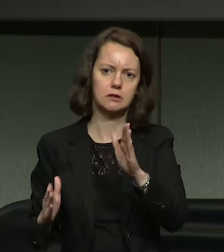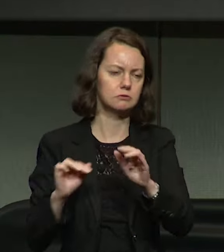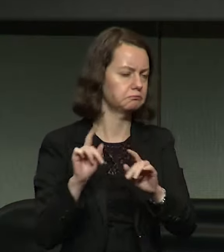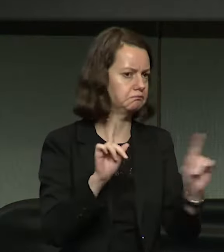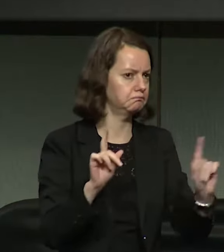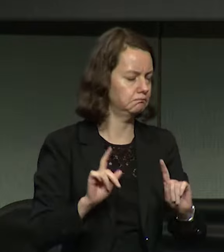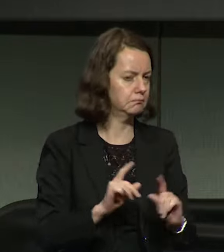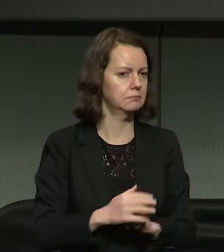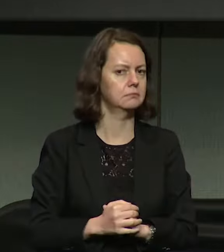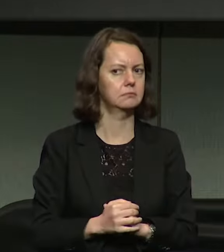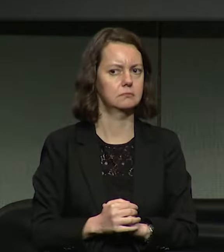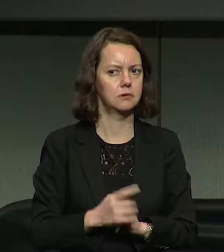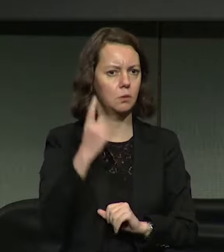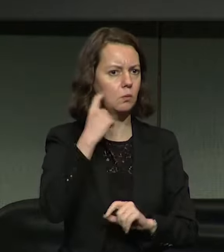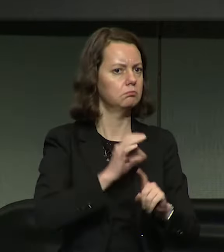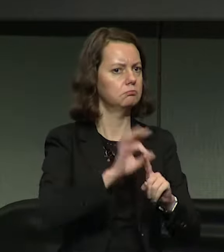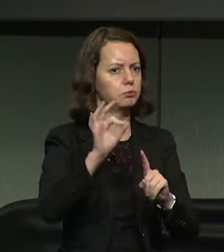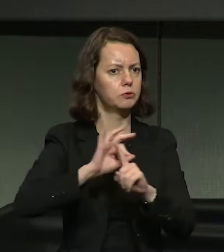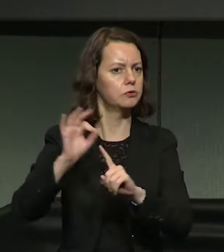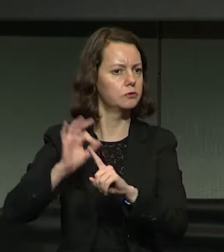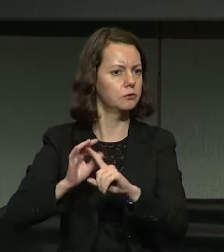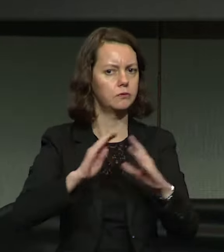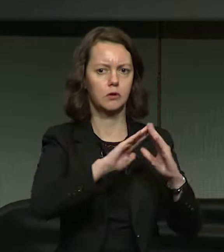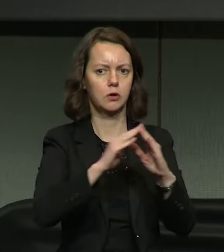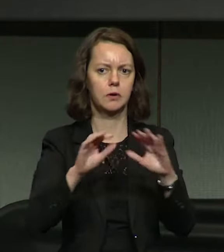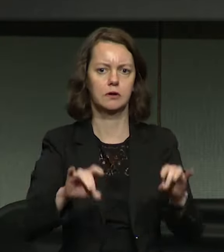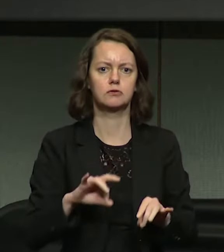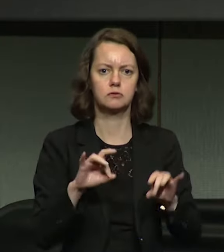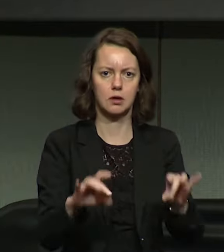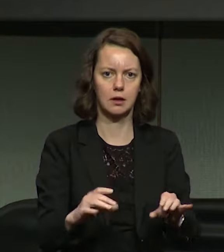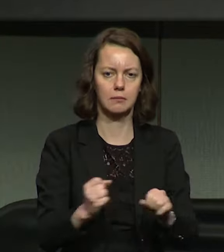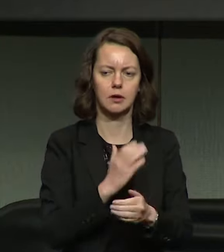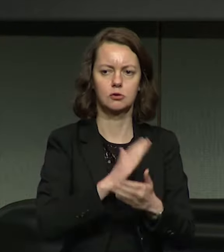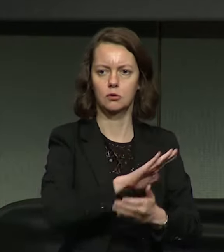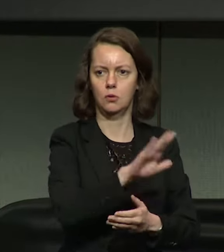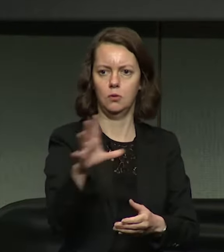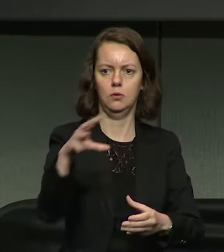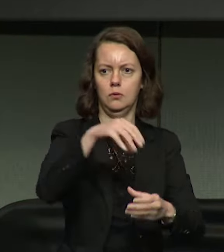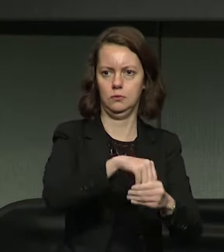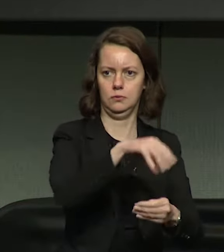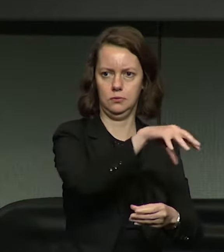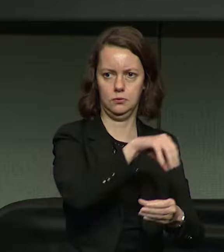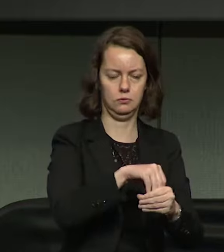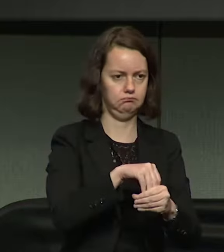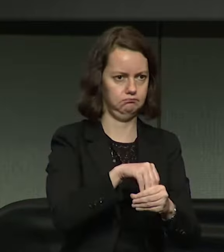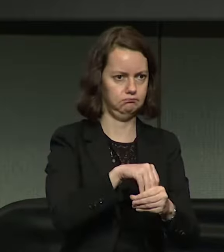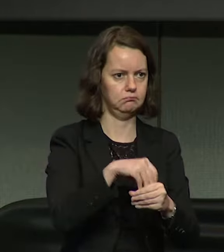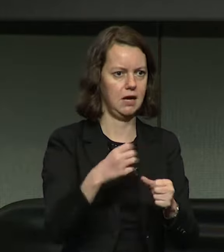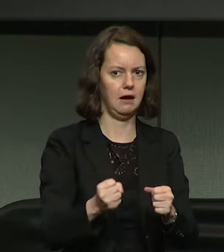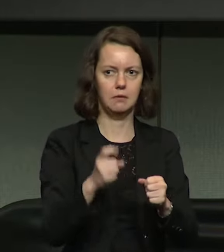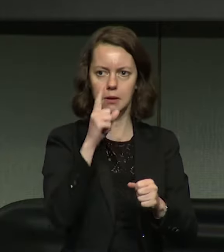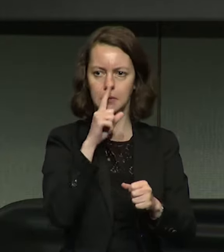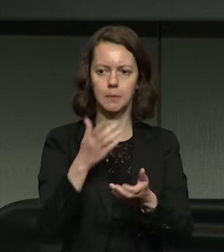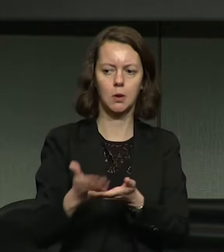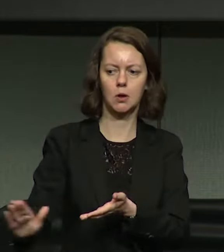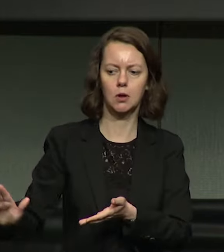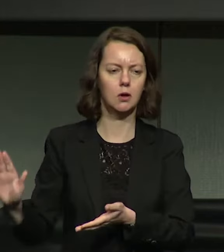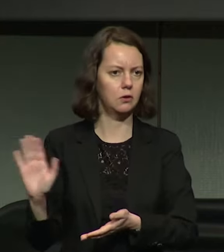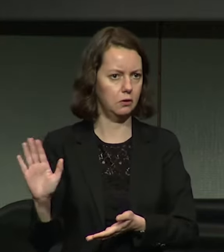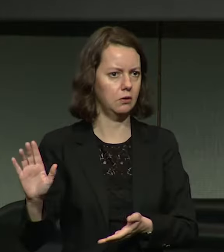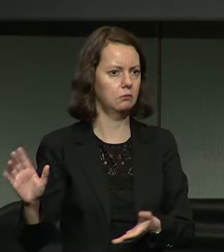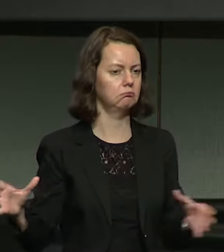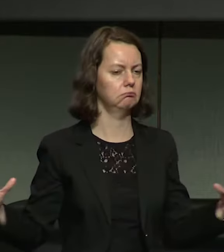and achieving a better, much richer society in which all of us are included and none of us are left at the margins. And it's very much in